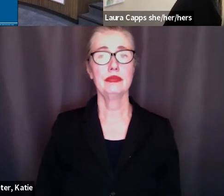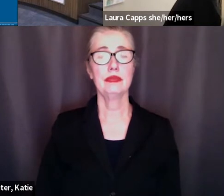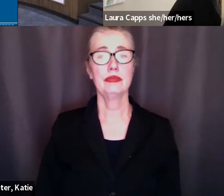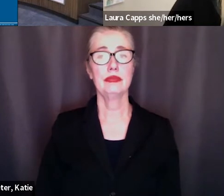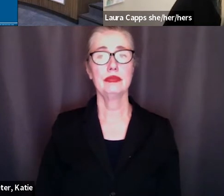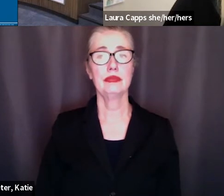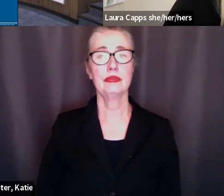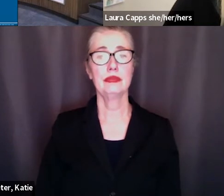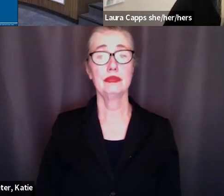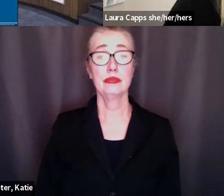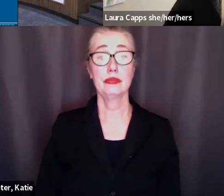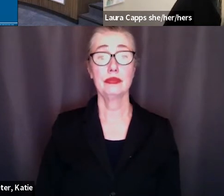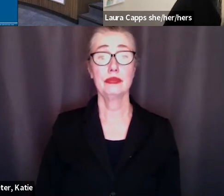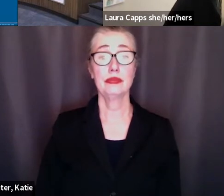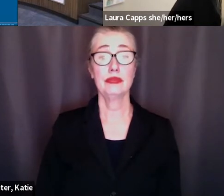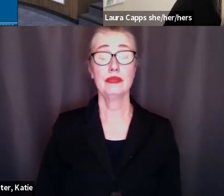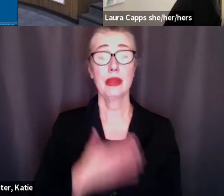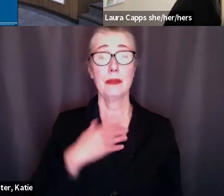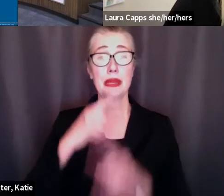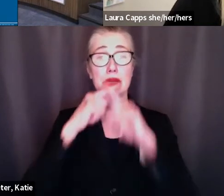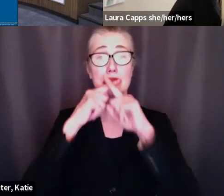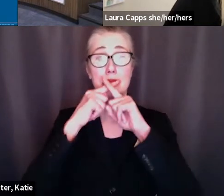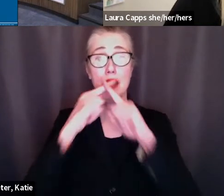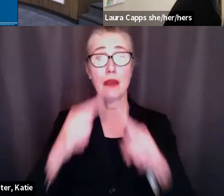let's listen to you and meet yourself